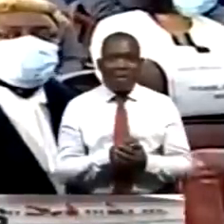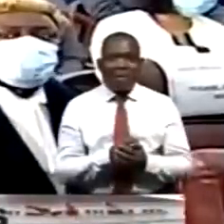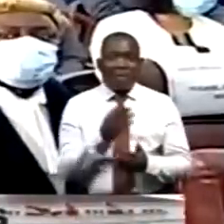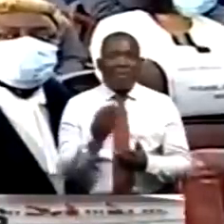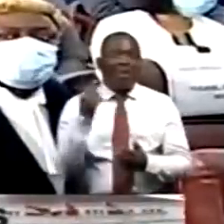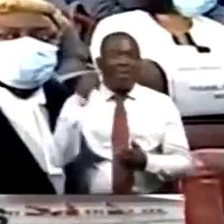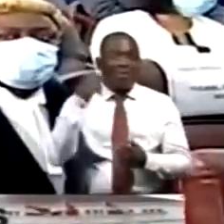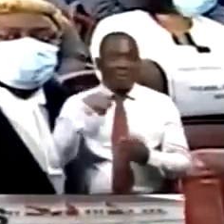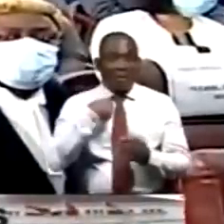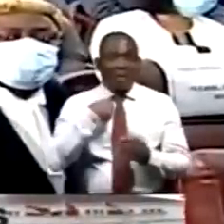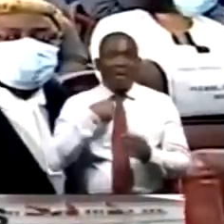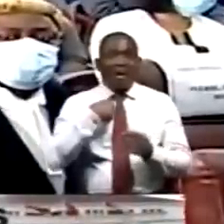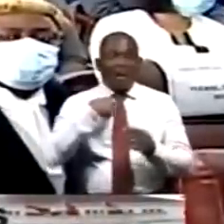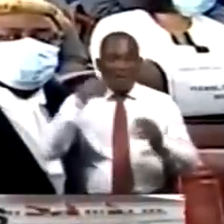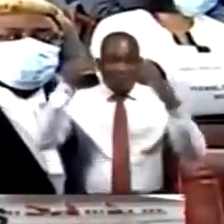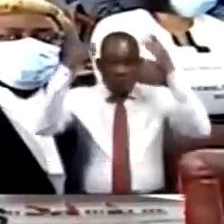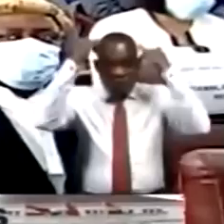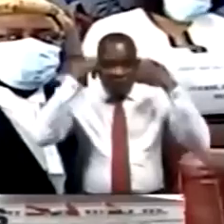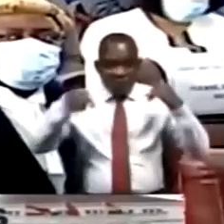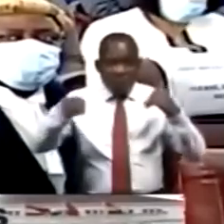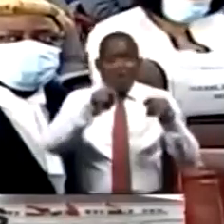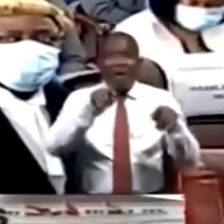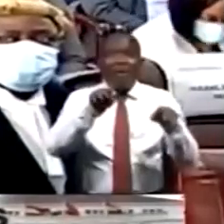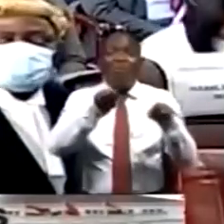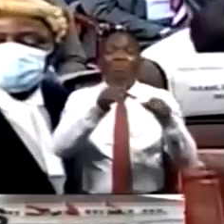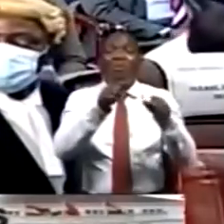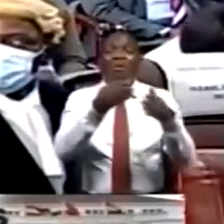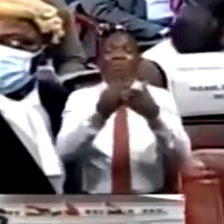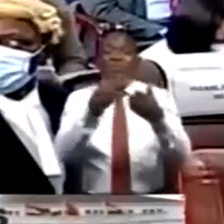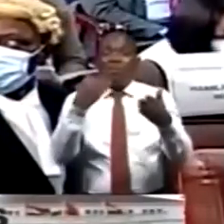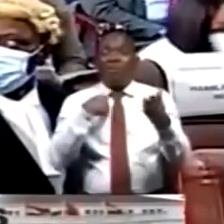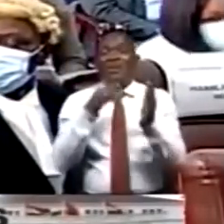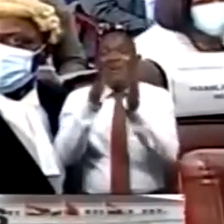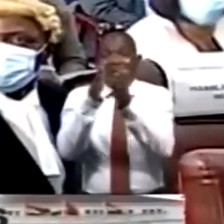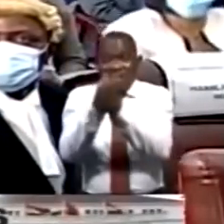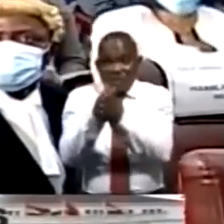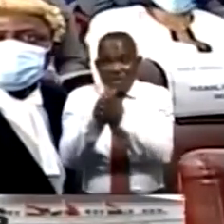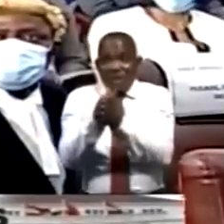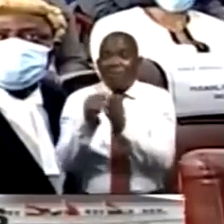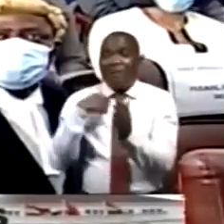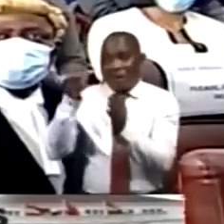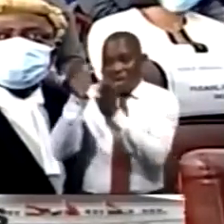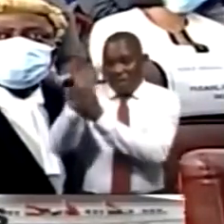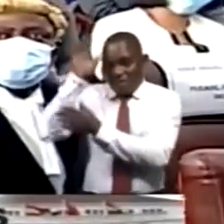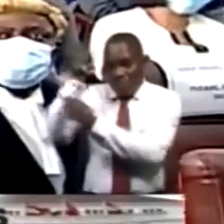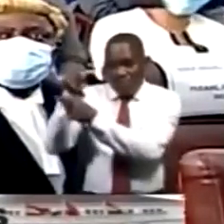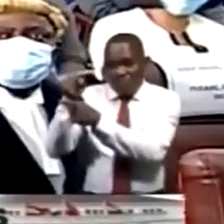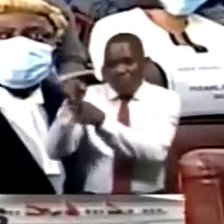your lordships may wish to hear me on that. Your lordships will notice that before I even asked your lordship's leave, I asked him